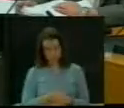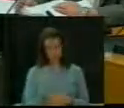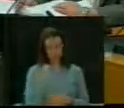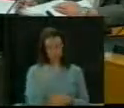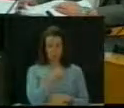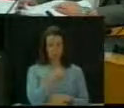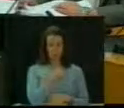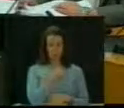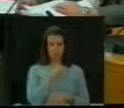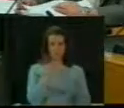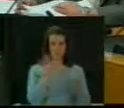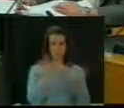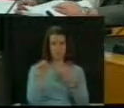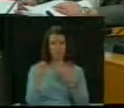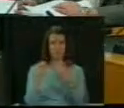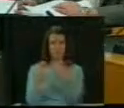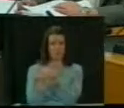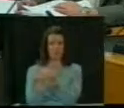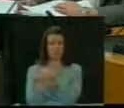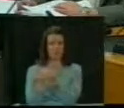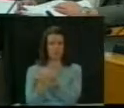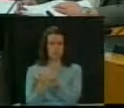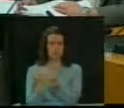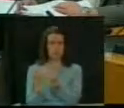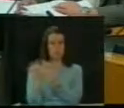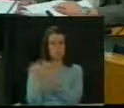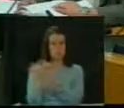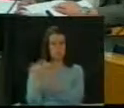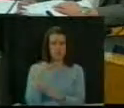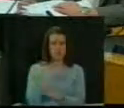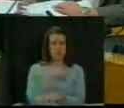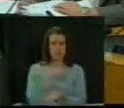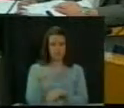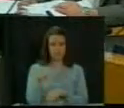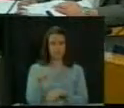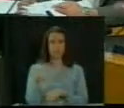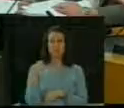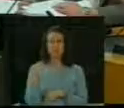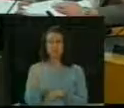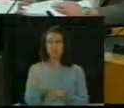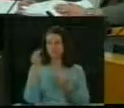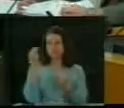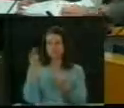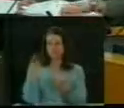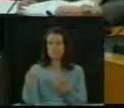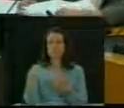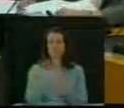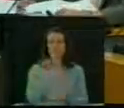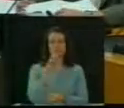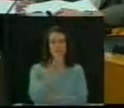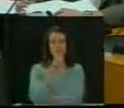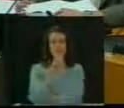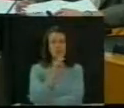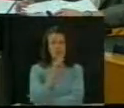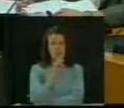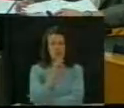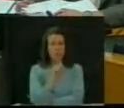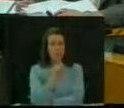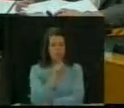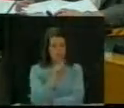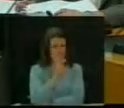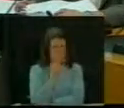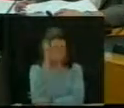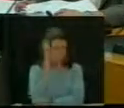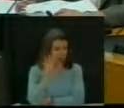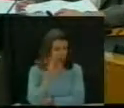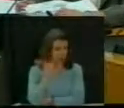we appointed this group as the ethics committee, and we nominated them. And Mr. Lambert, you picked your pastor from these